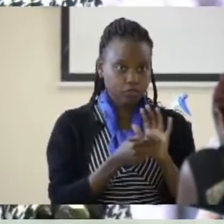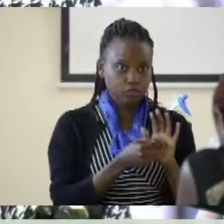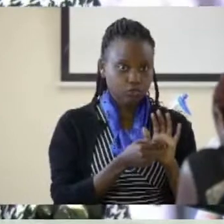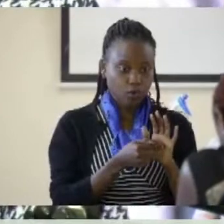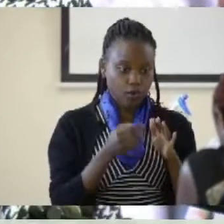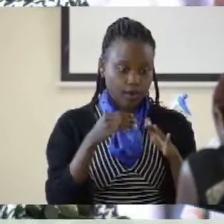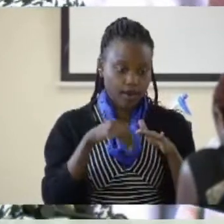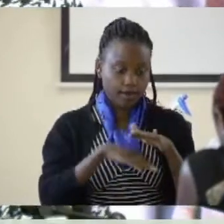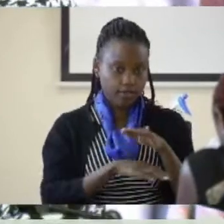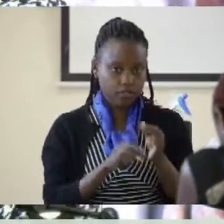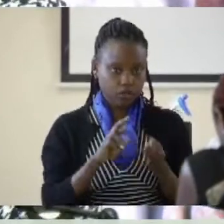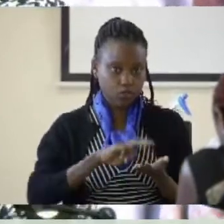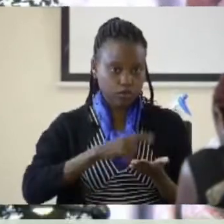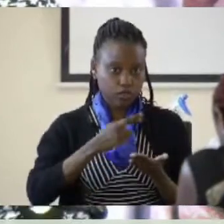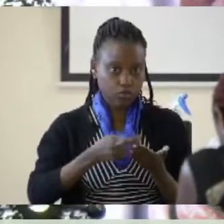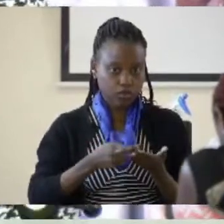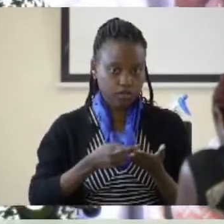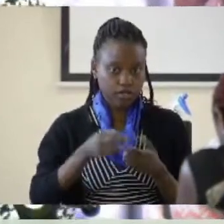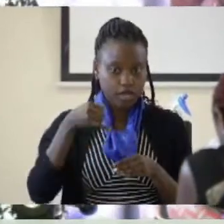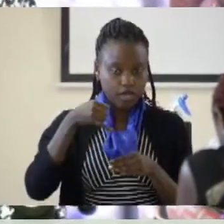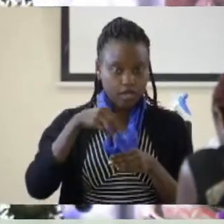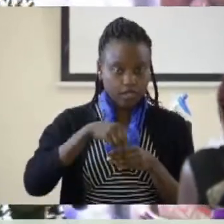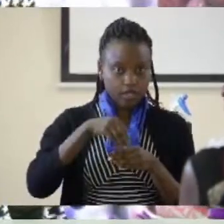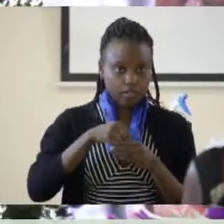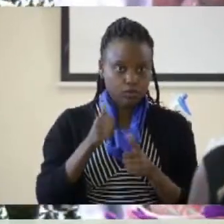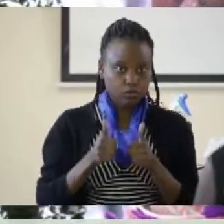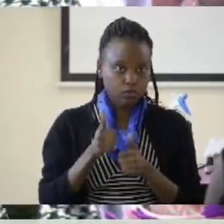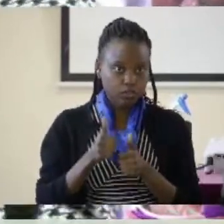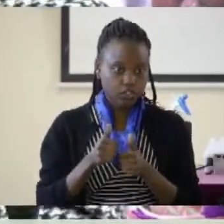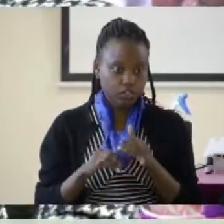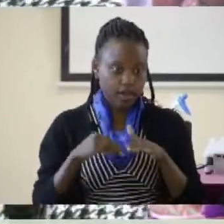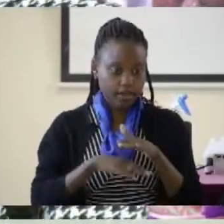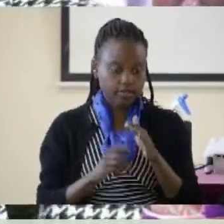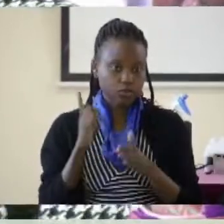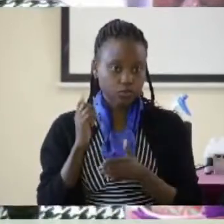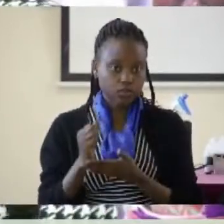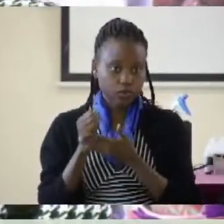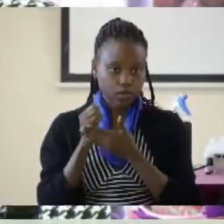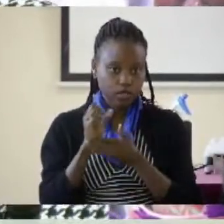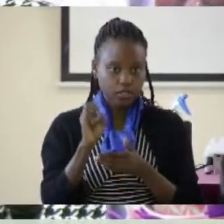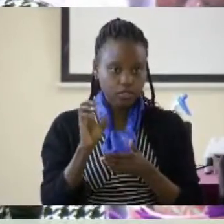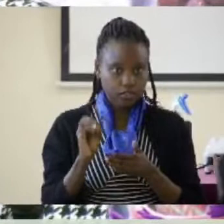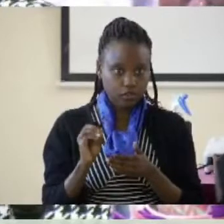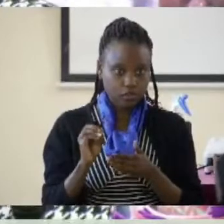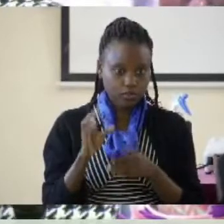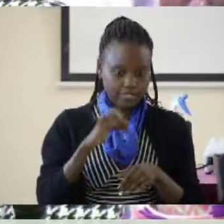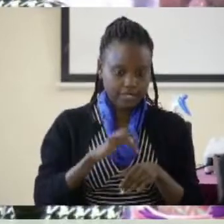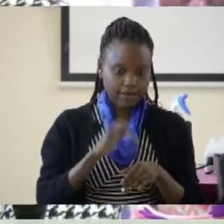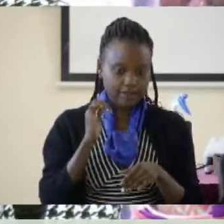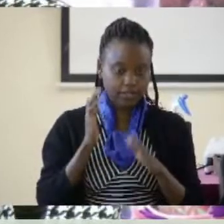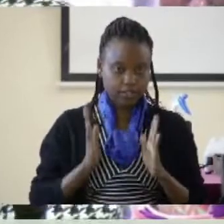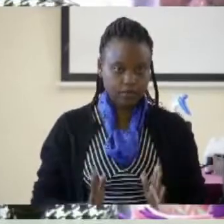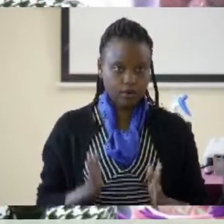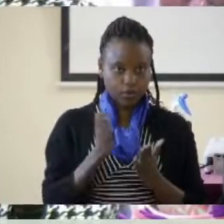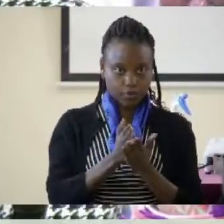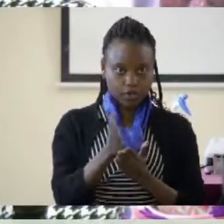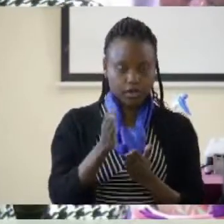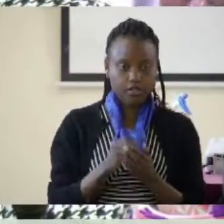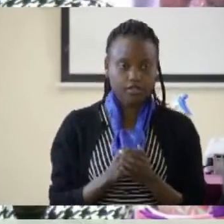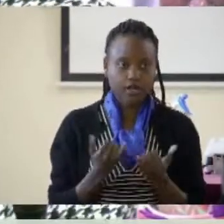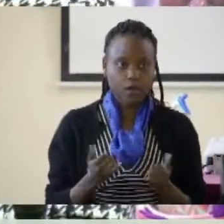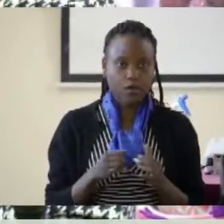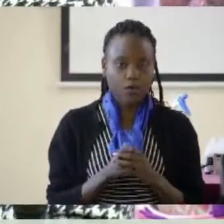and this includes access to legal aid, and therefore it affects our rights, our human rights.